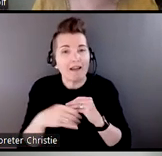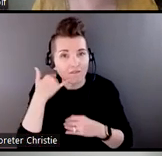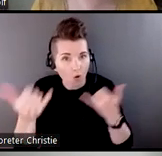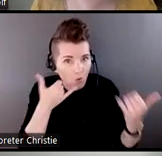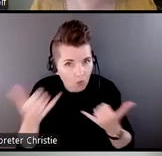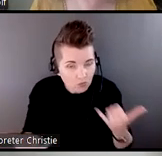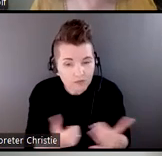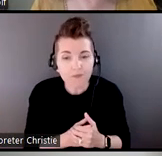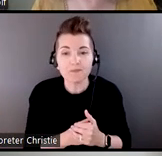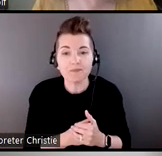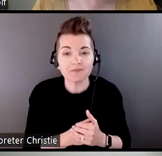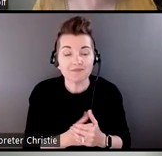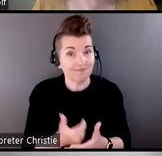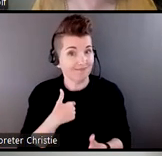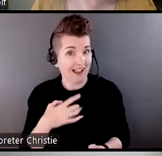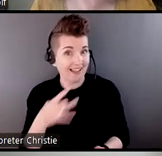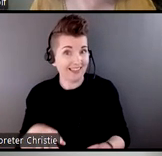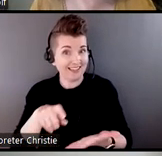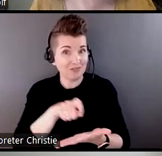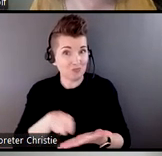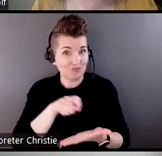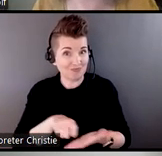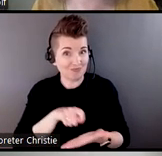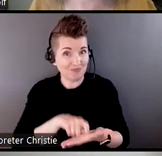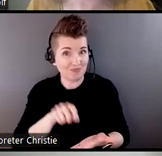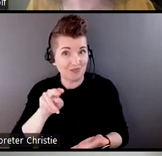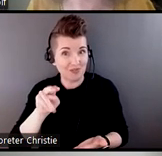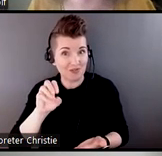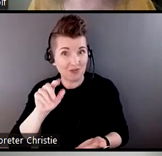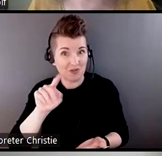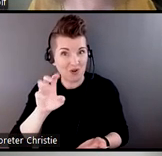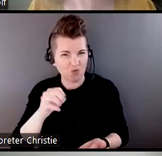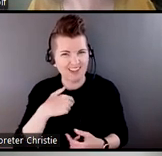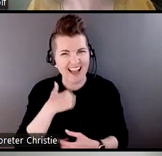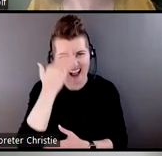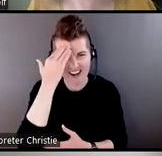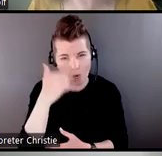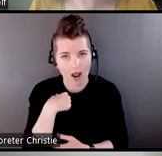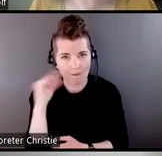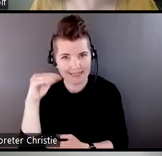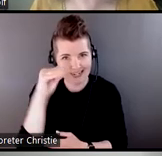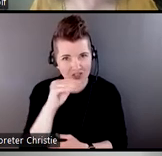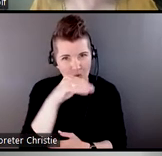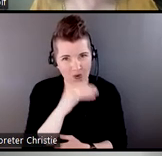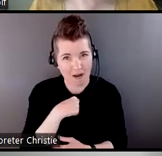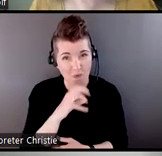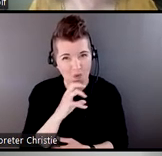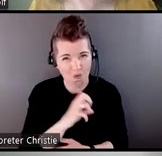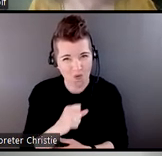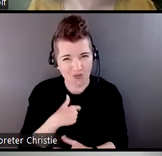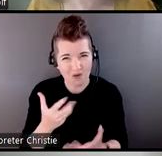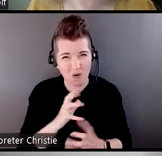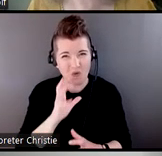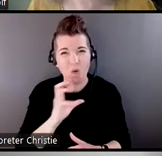I'm a big fan of a handwritten note. I know I'm a dinosaur. I am a dinosaur. But if I were to meet someone